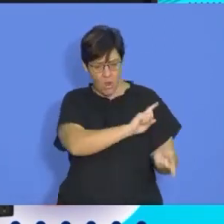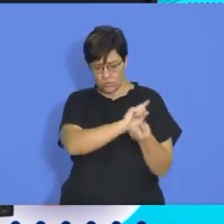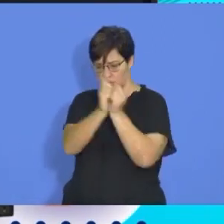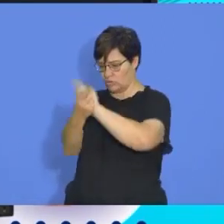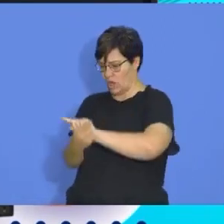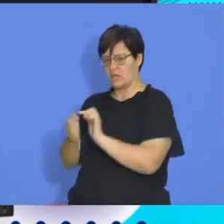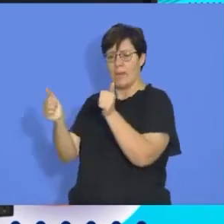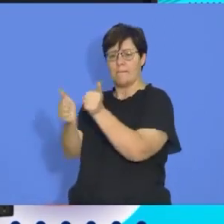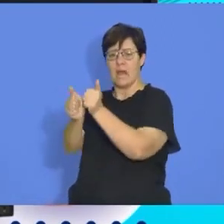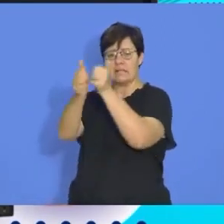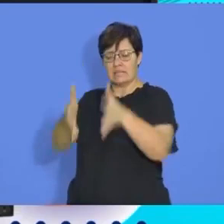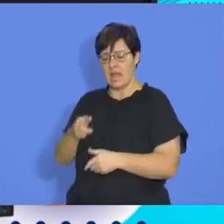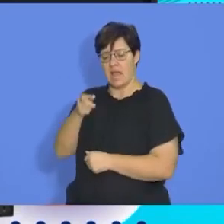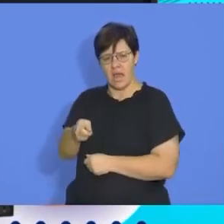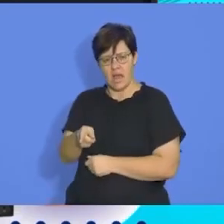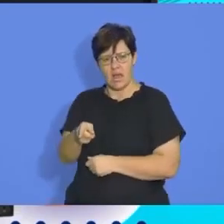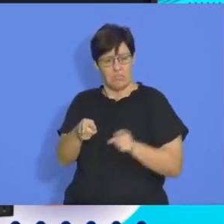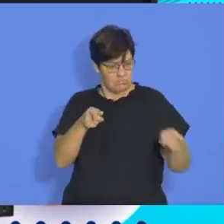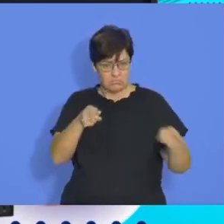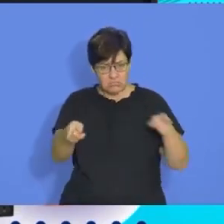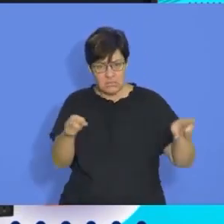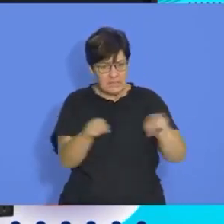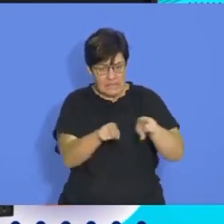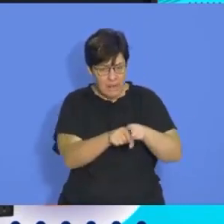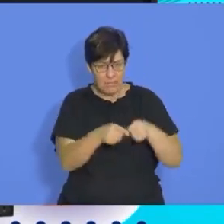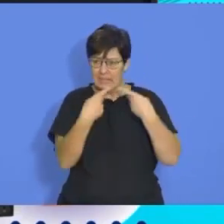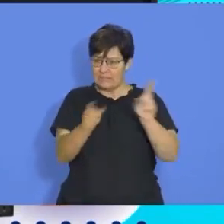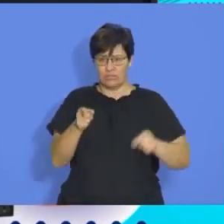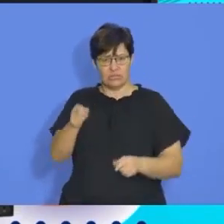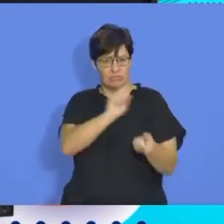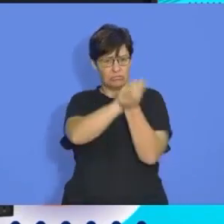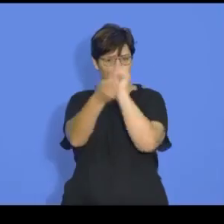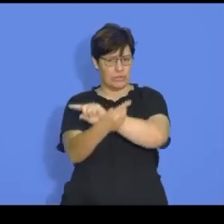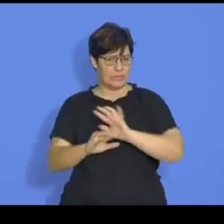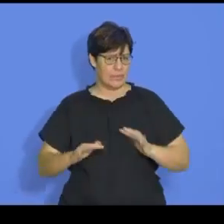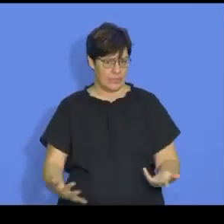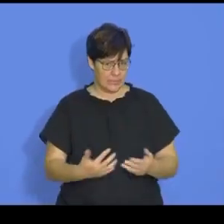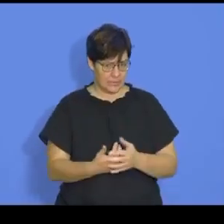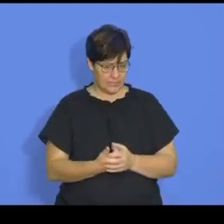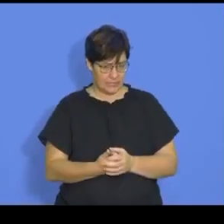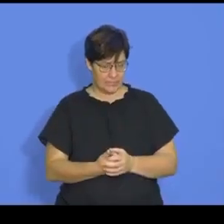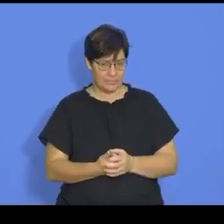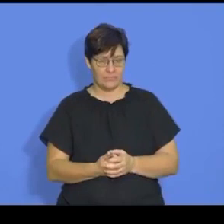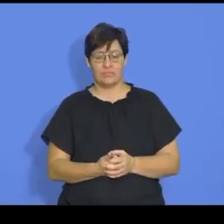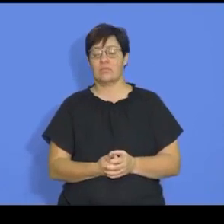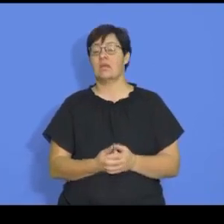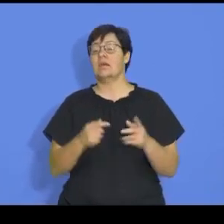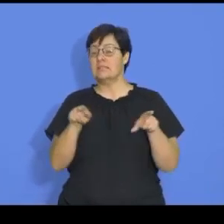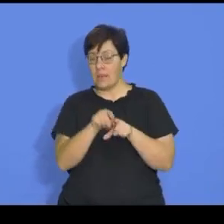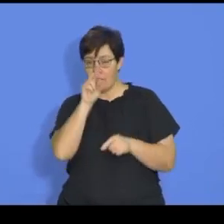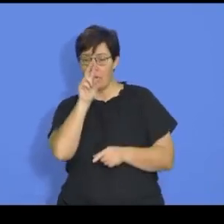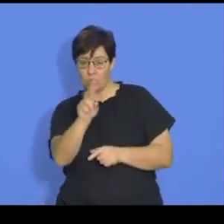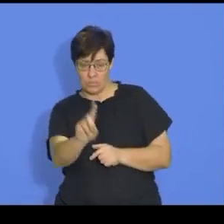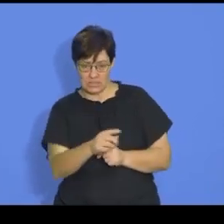that you've become the accountant or bookkeeper of a partnership? We're also going to be looking at